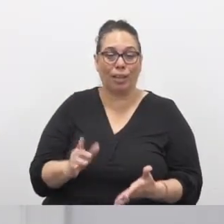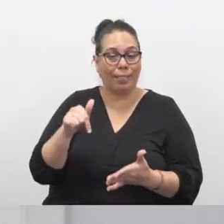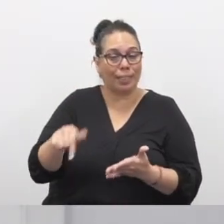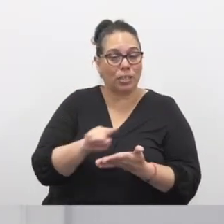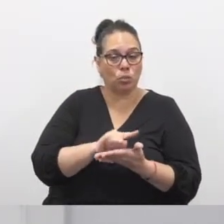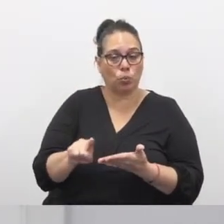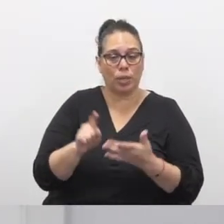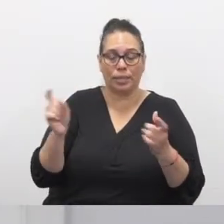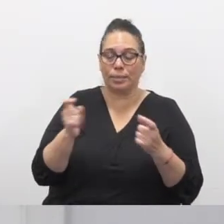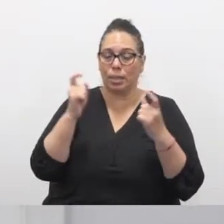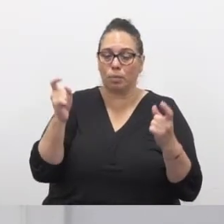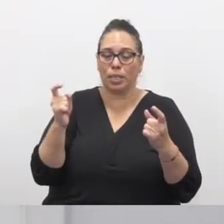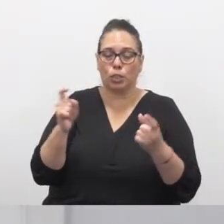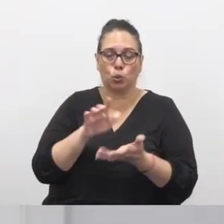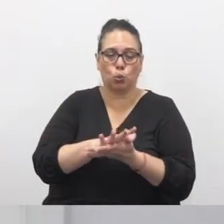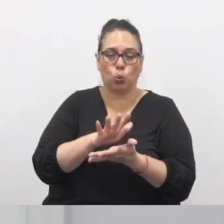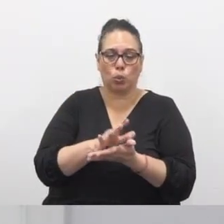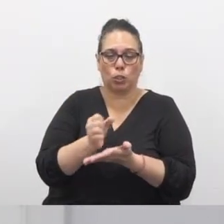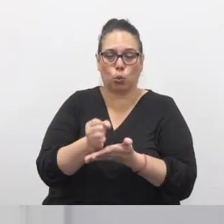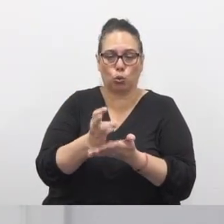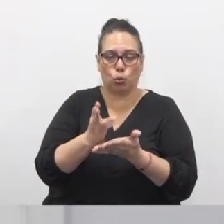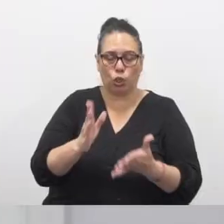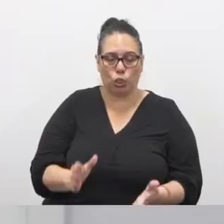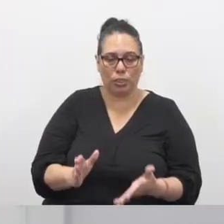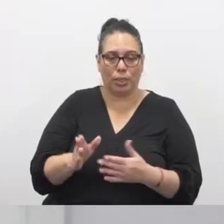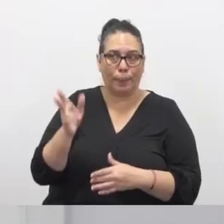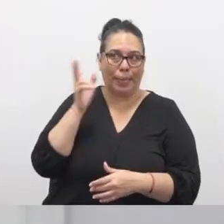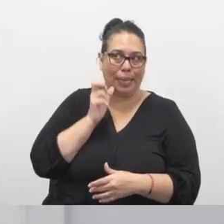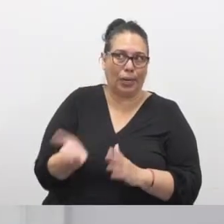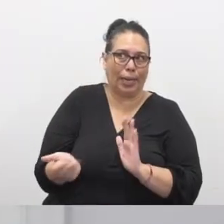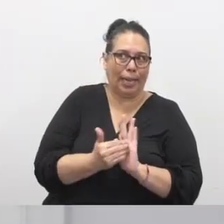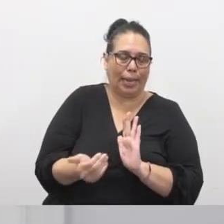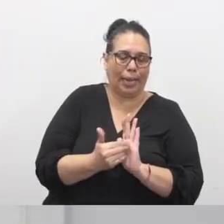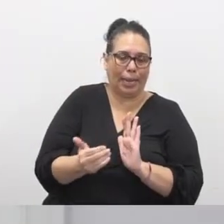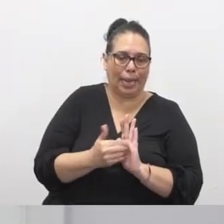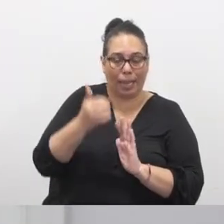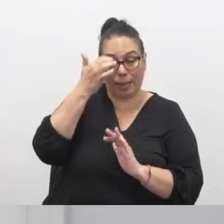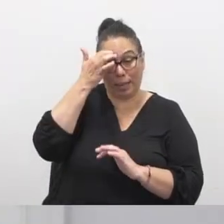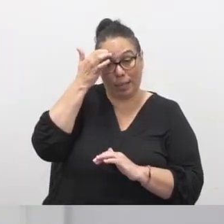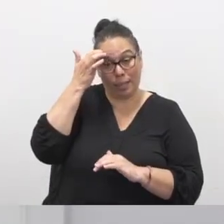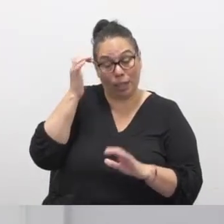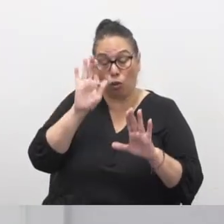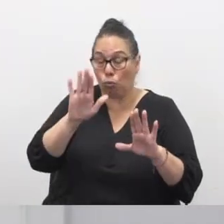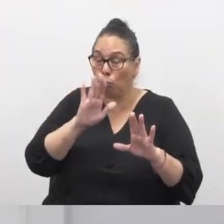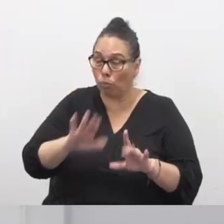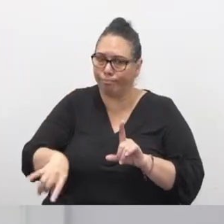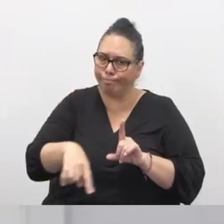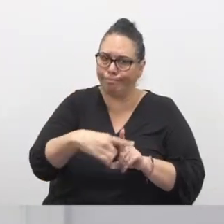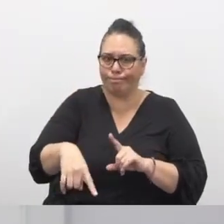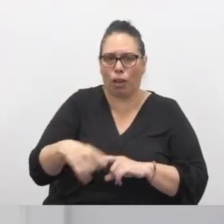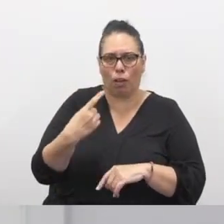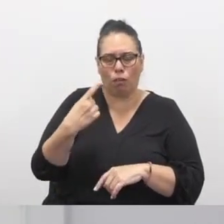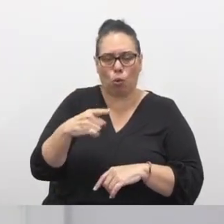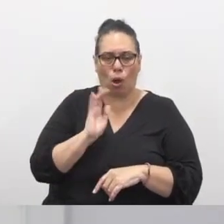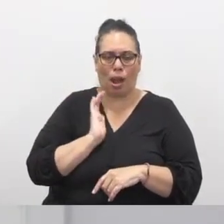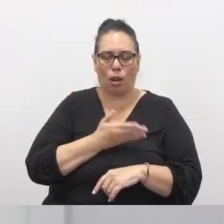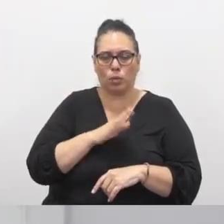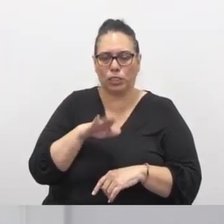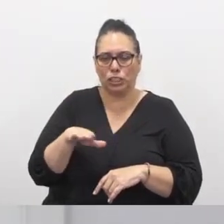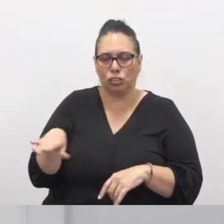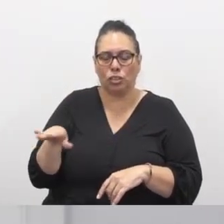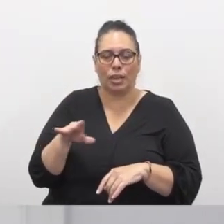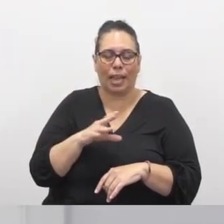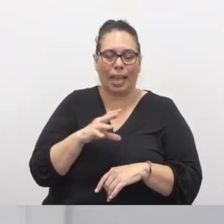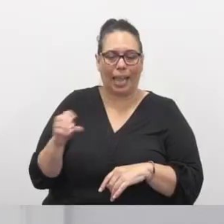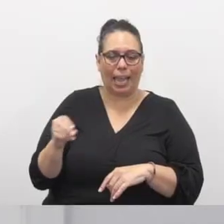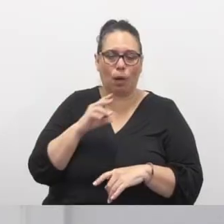of school social workers, and as we hear again and again, they are a great asset to our children, both little children